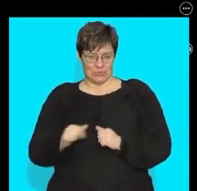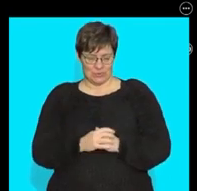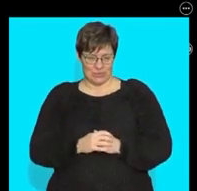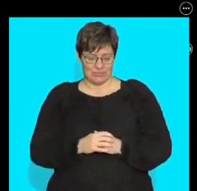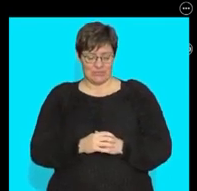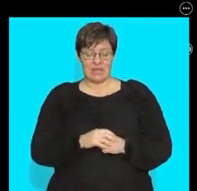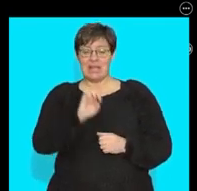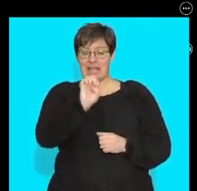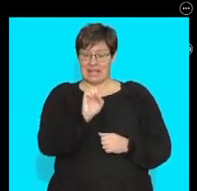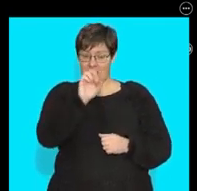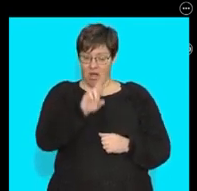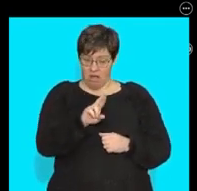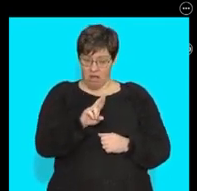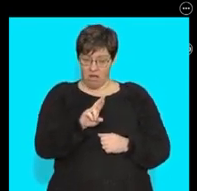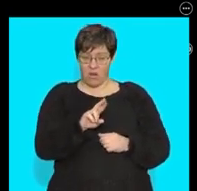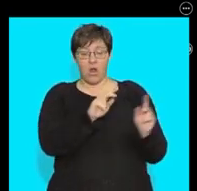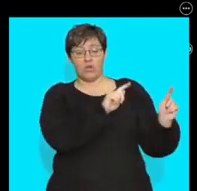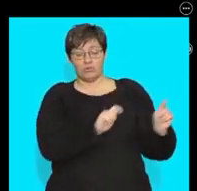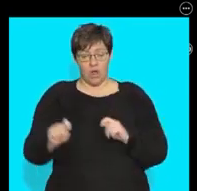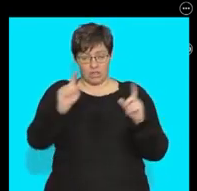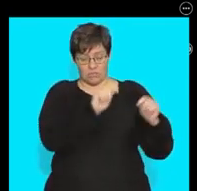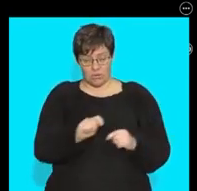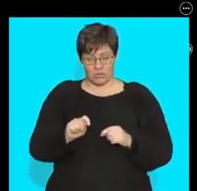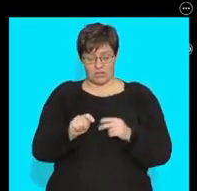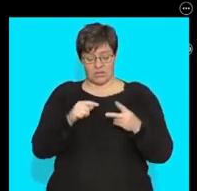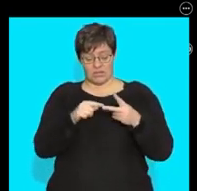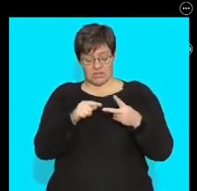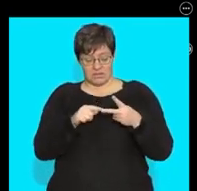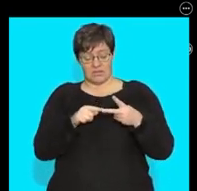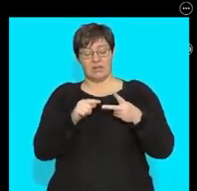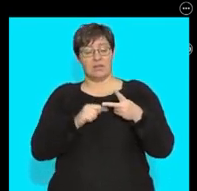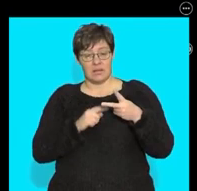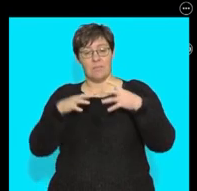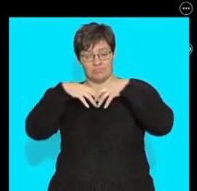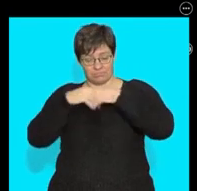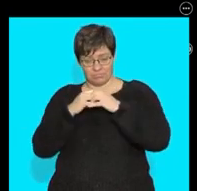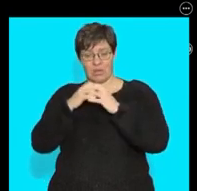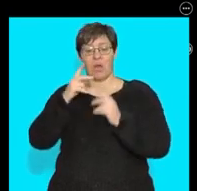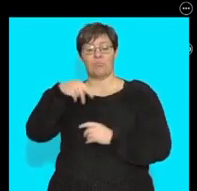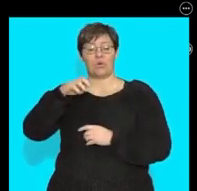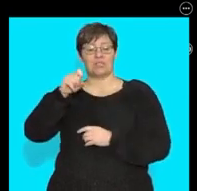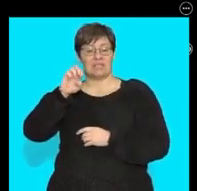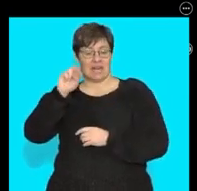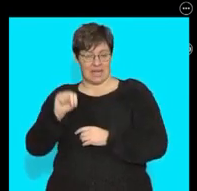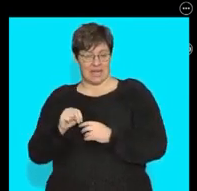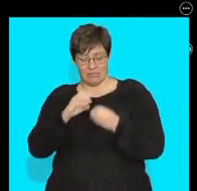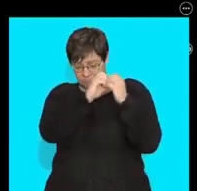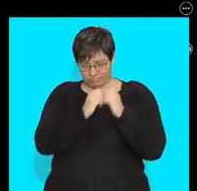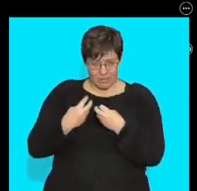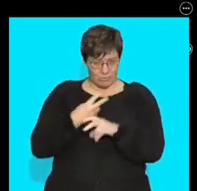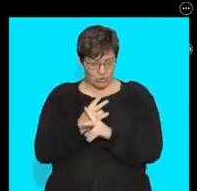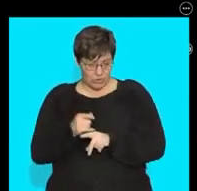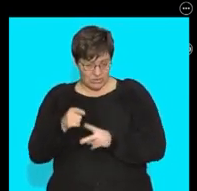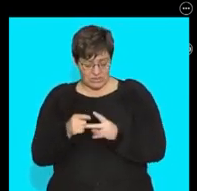endoplasmic reticulum is going to transport. The ribosome is going to make the protein. Let's start, makes the